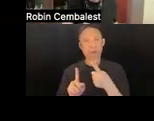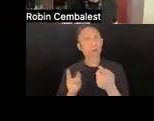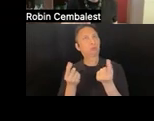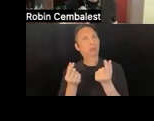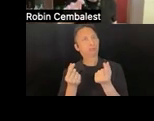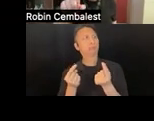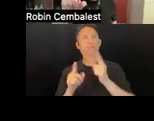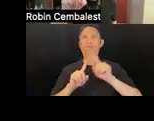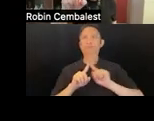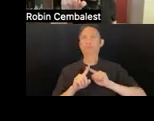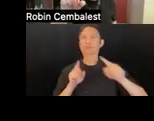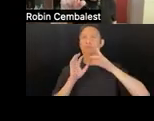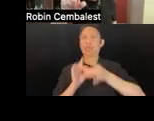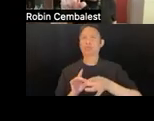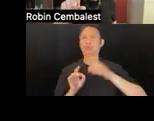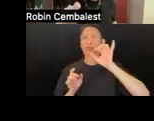very kind of